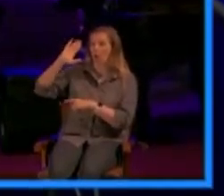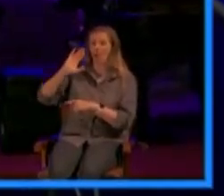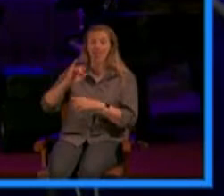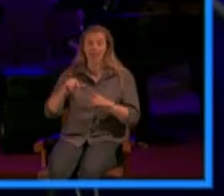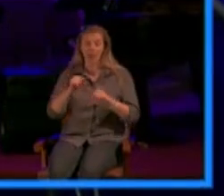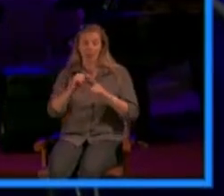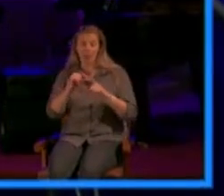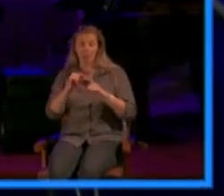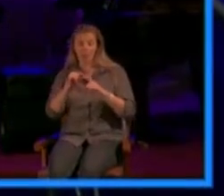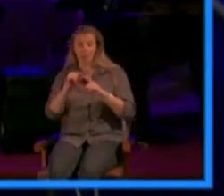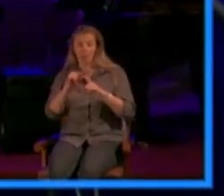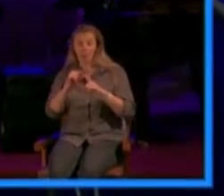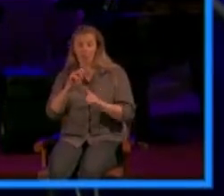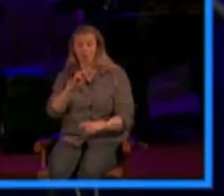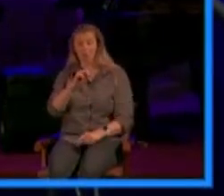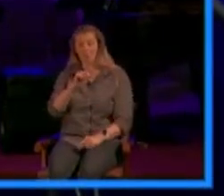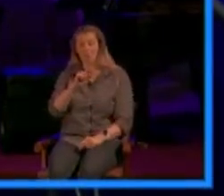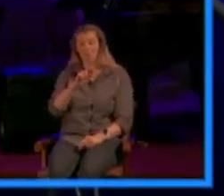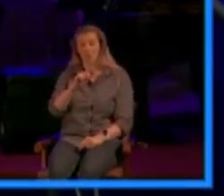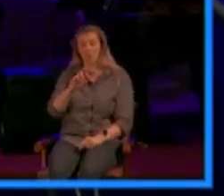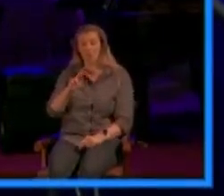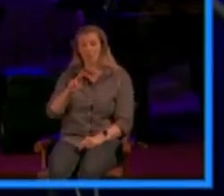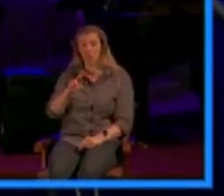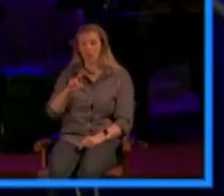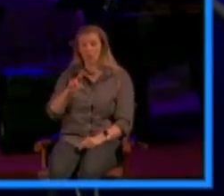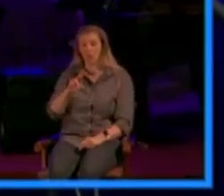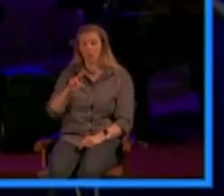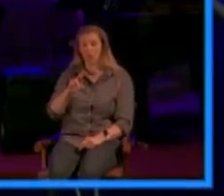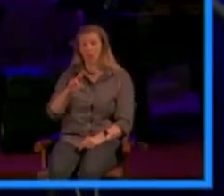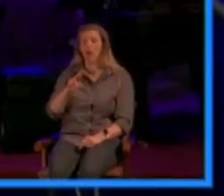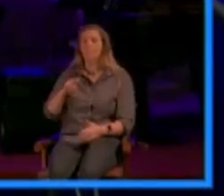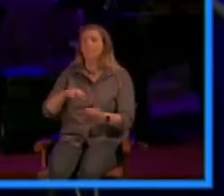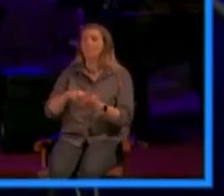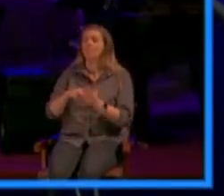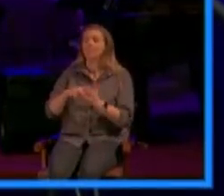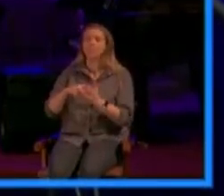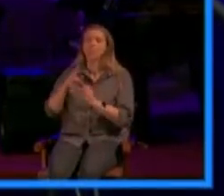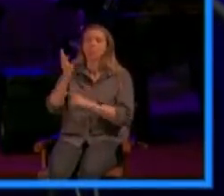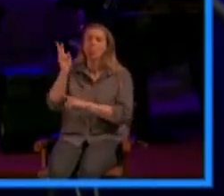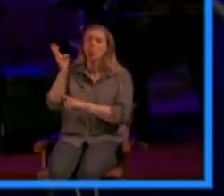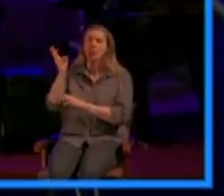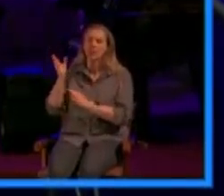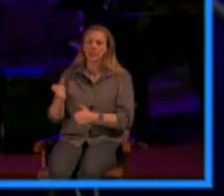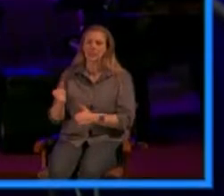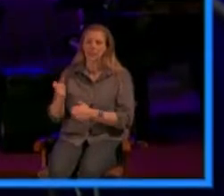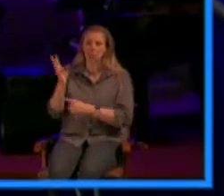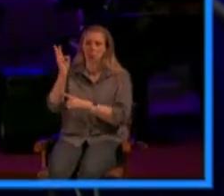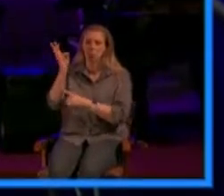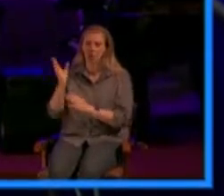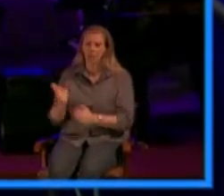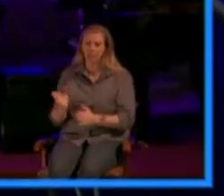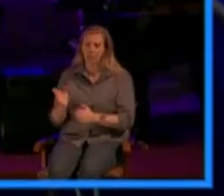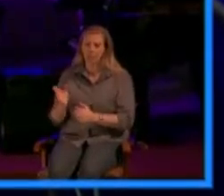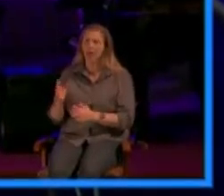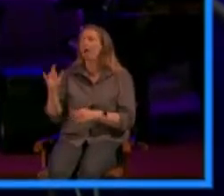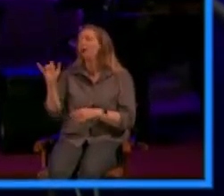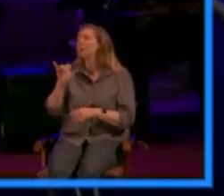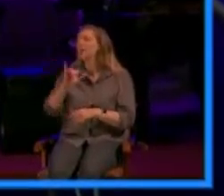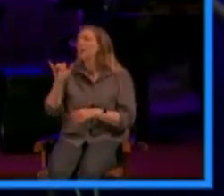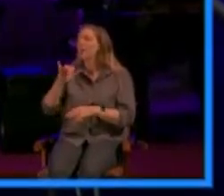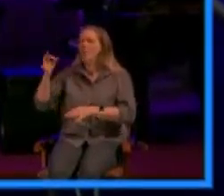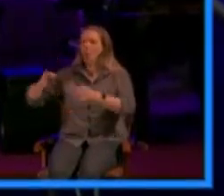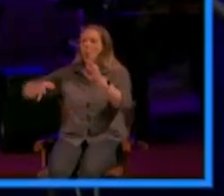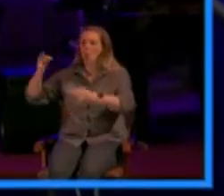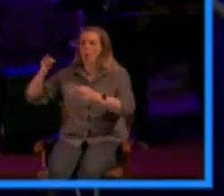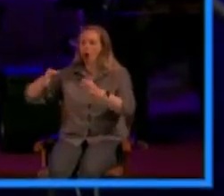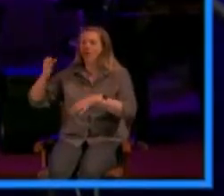translated, turns into the word witness. So if you're ever called to a court of law, and if you're a witness, you're really a martyr in